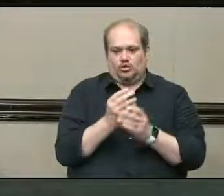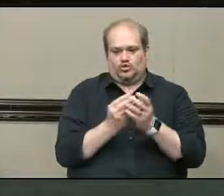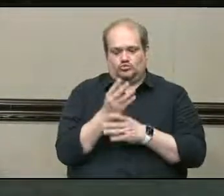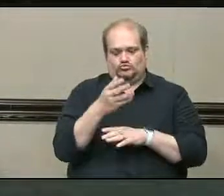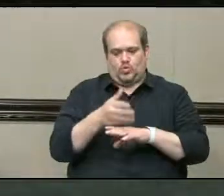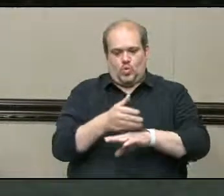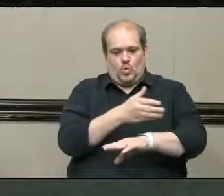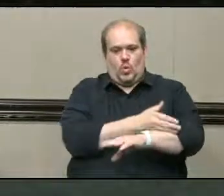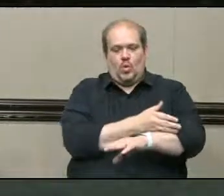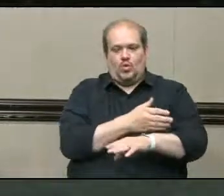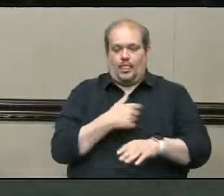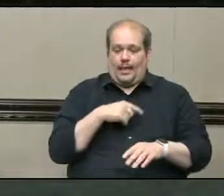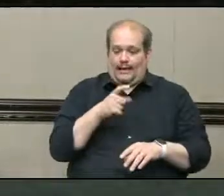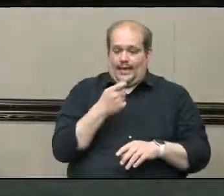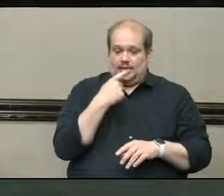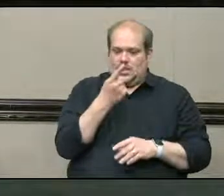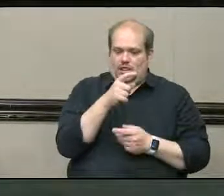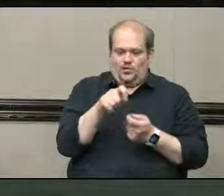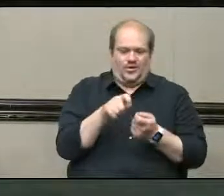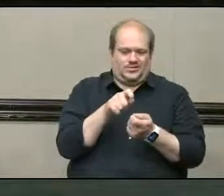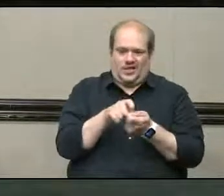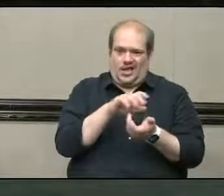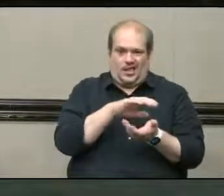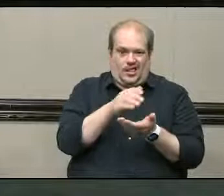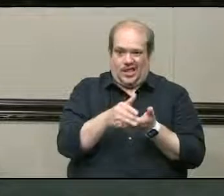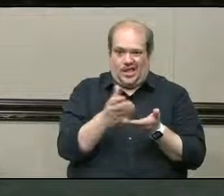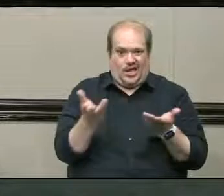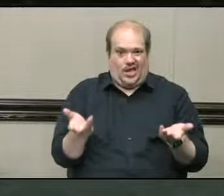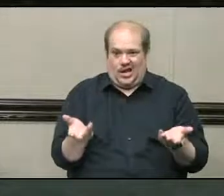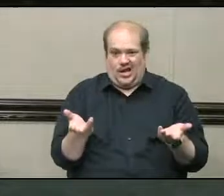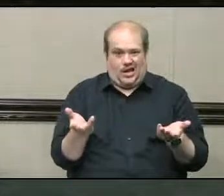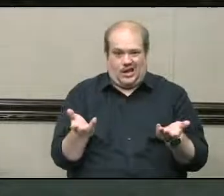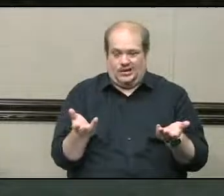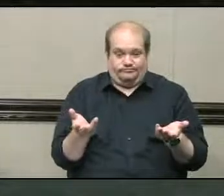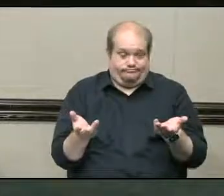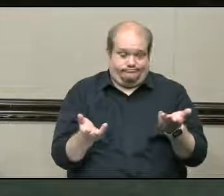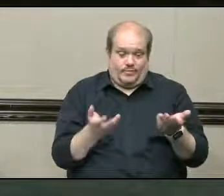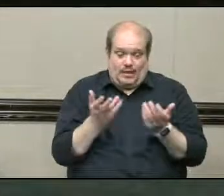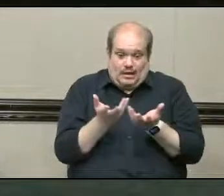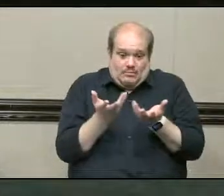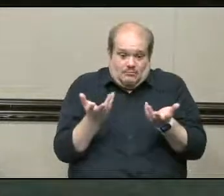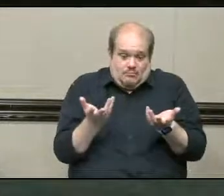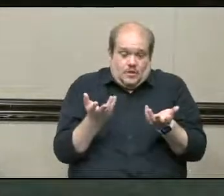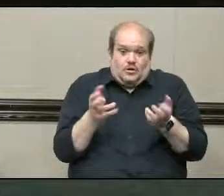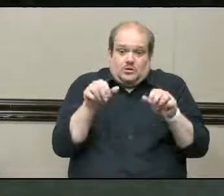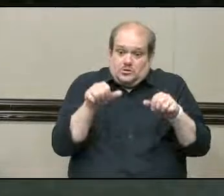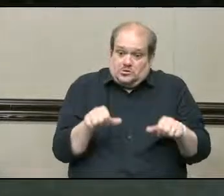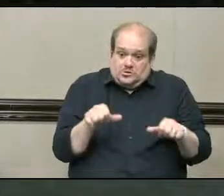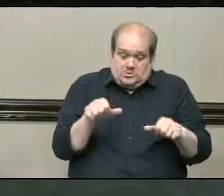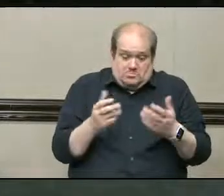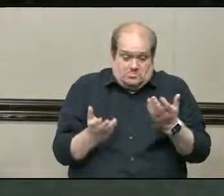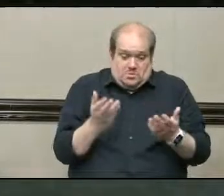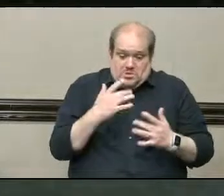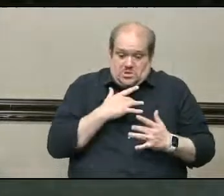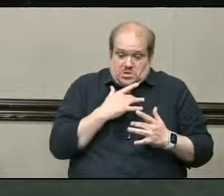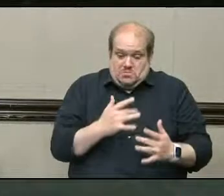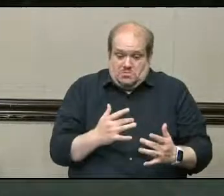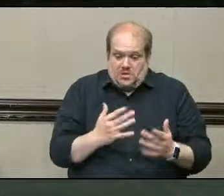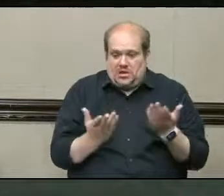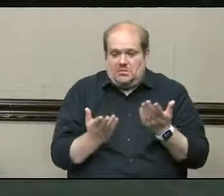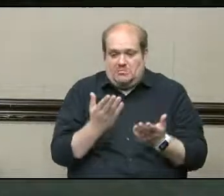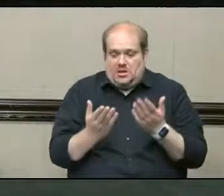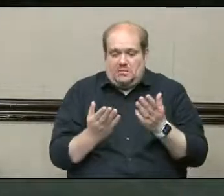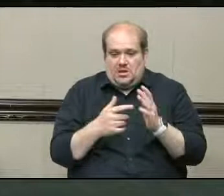there. I can't tell you exactly, how much. It could typically, instead of